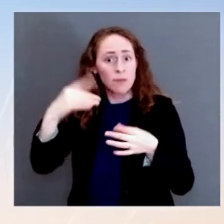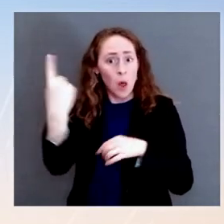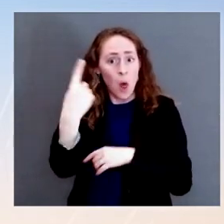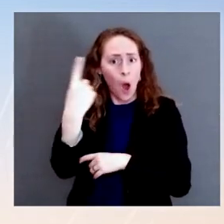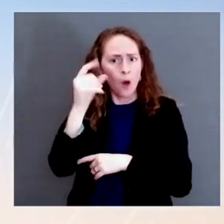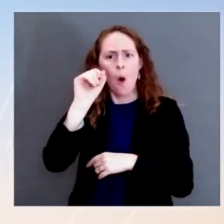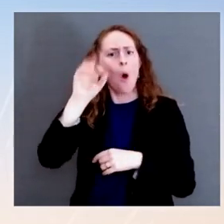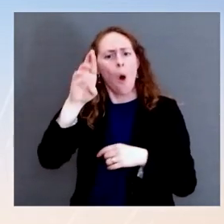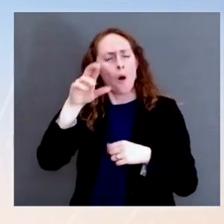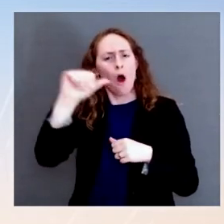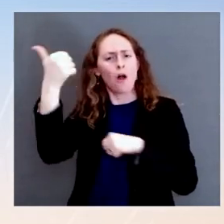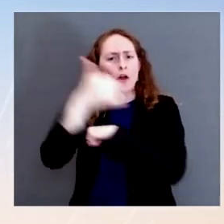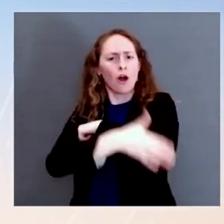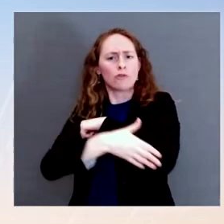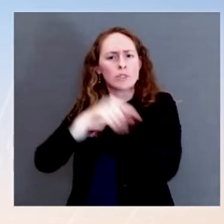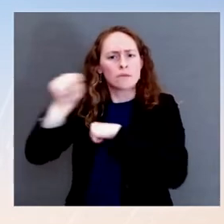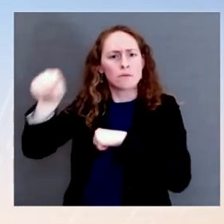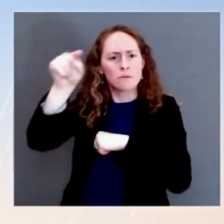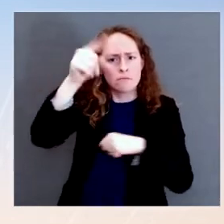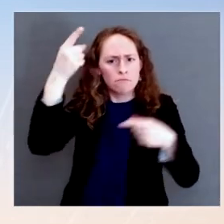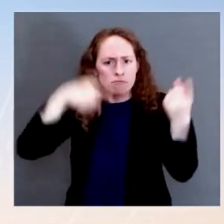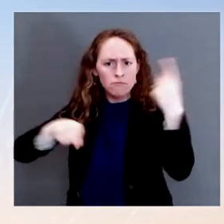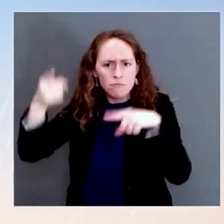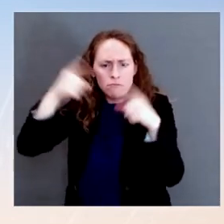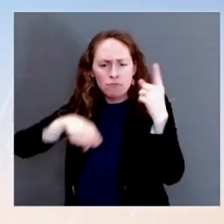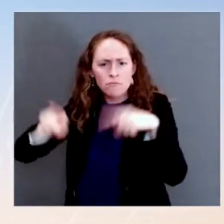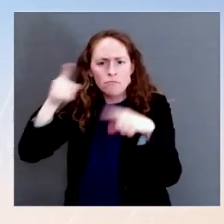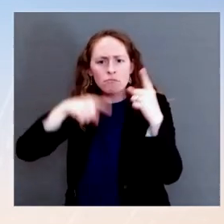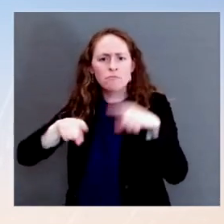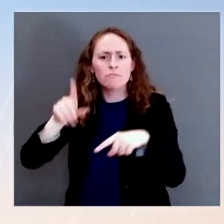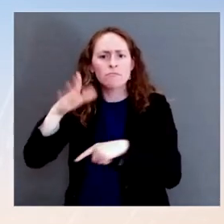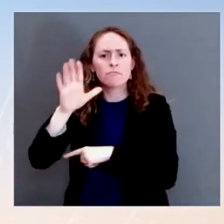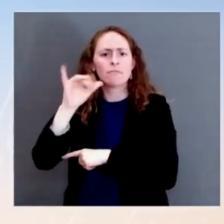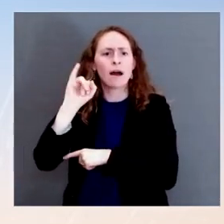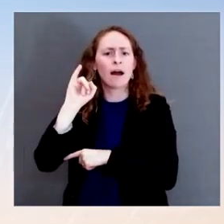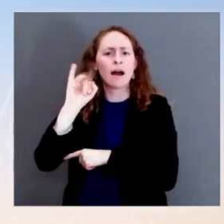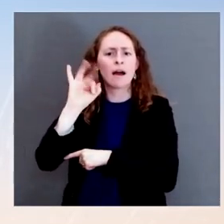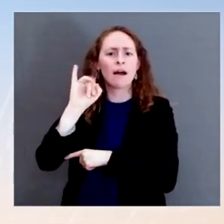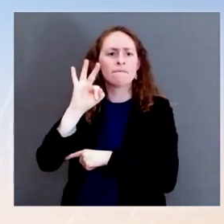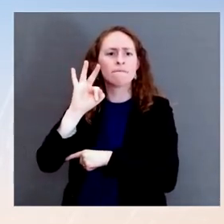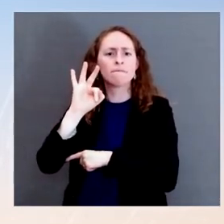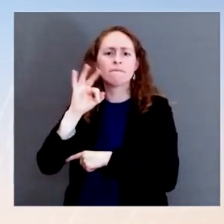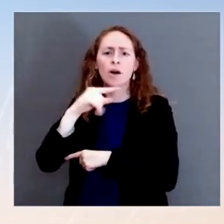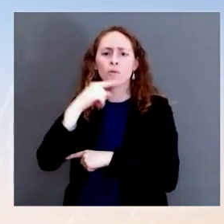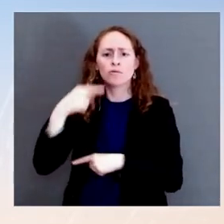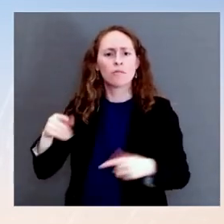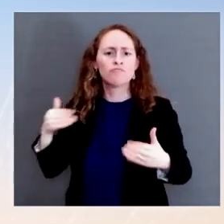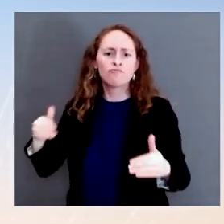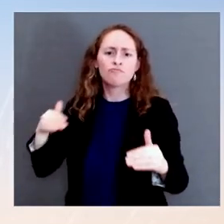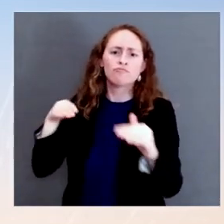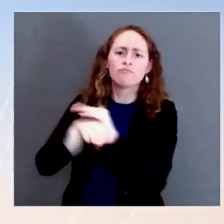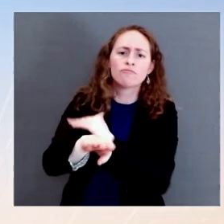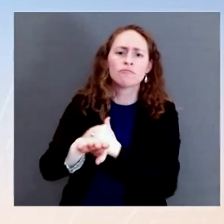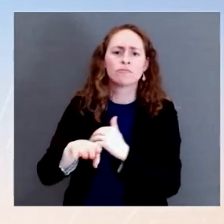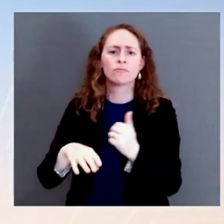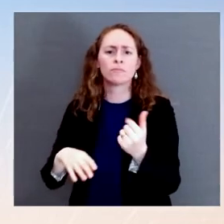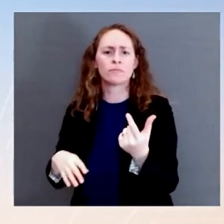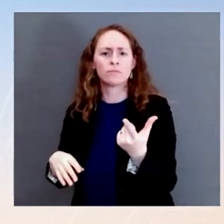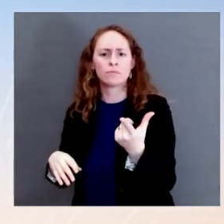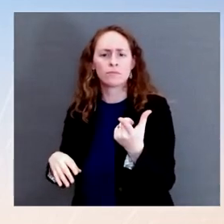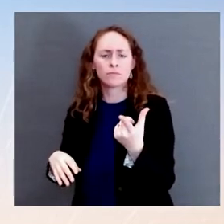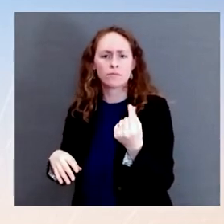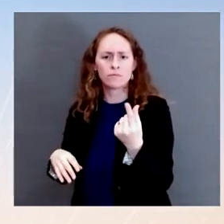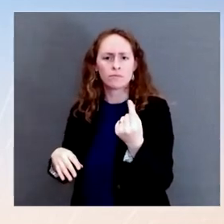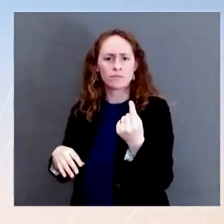of key partners this afternoon. Obviously, it's important to us to move in coordination and in lockstep with our